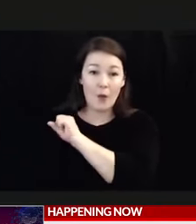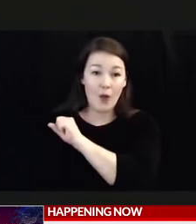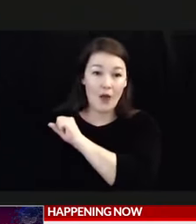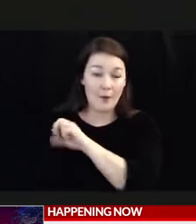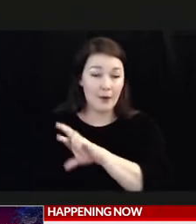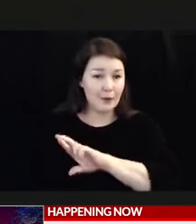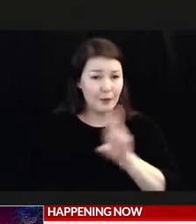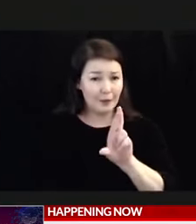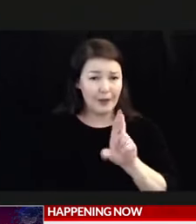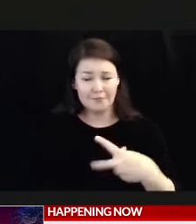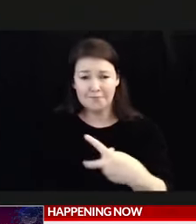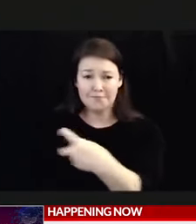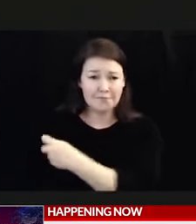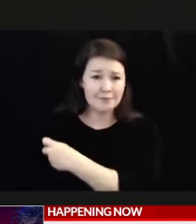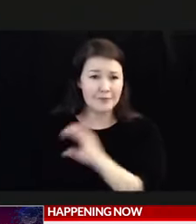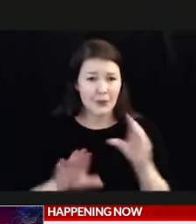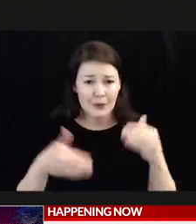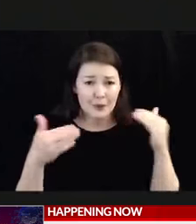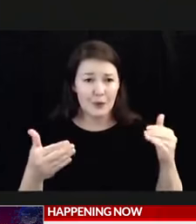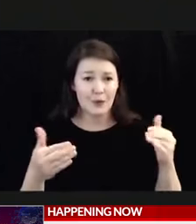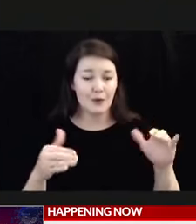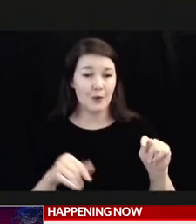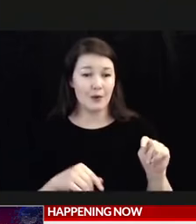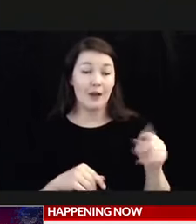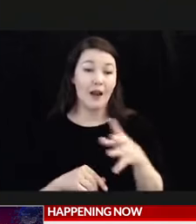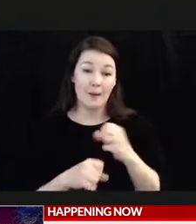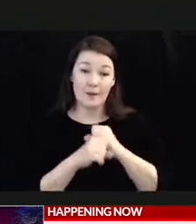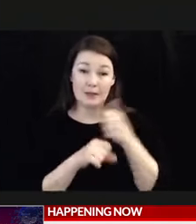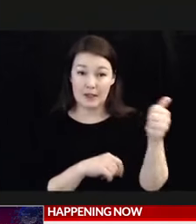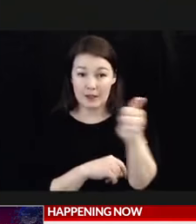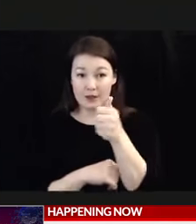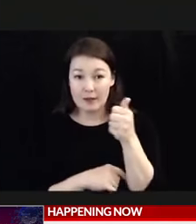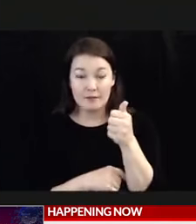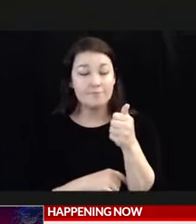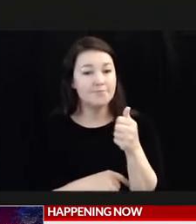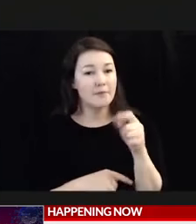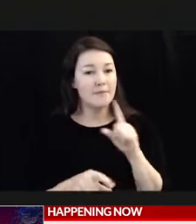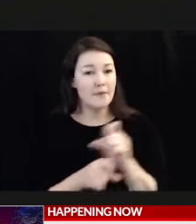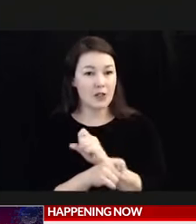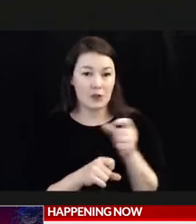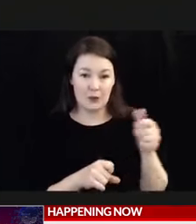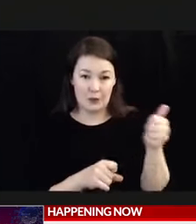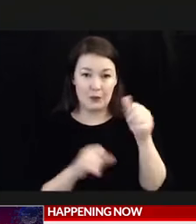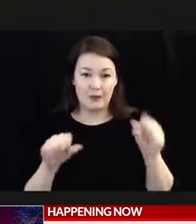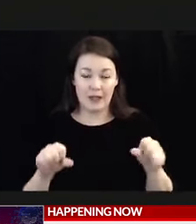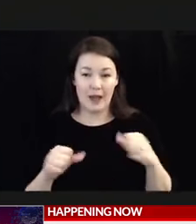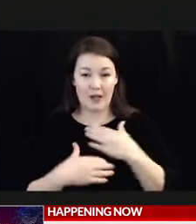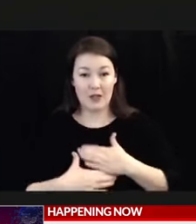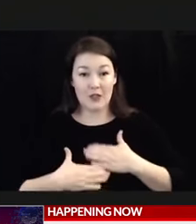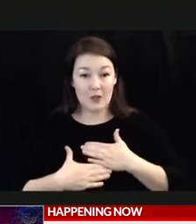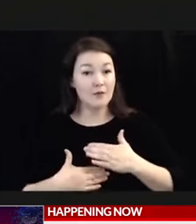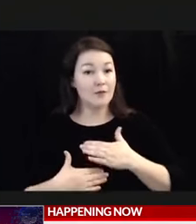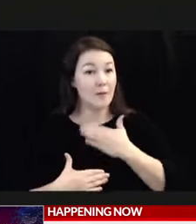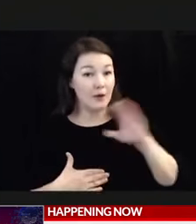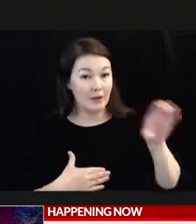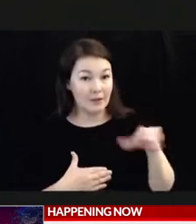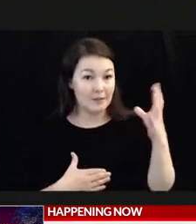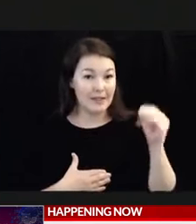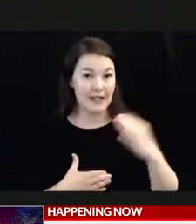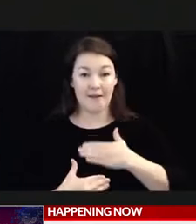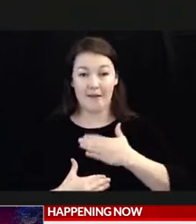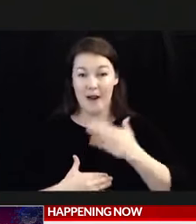it done, protect yourselves, and make sure that you too are able to enjoy a Merry Christmas and a Happy New Year as the rest of us